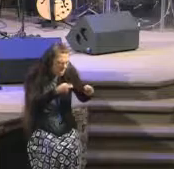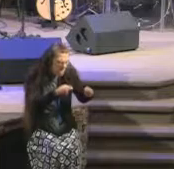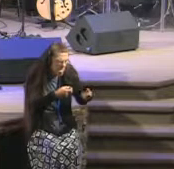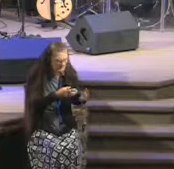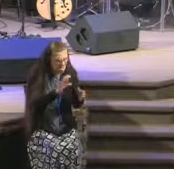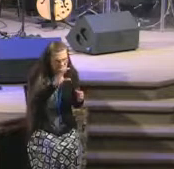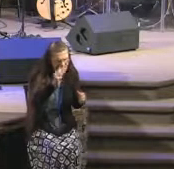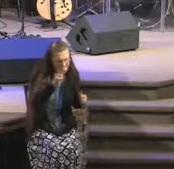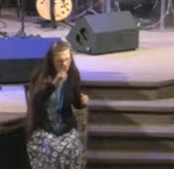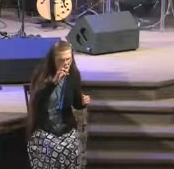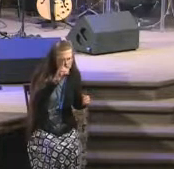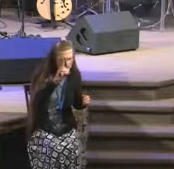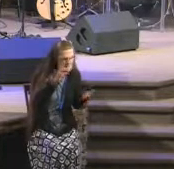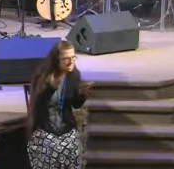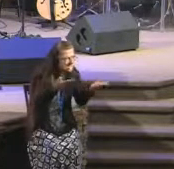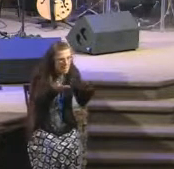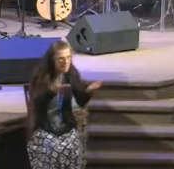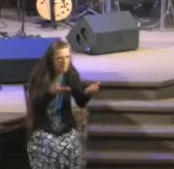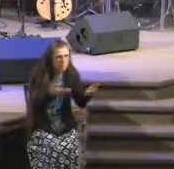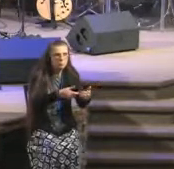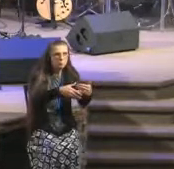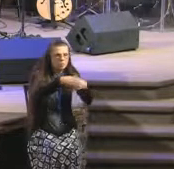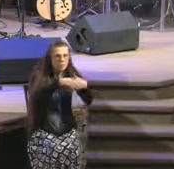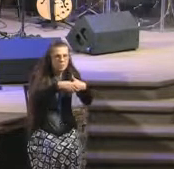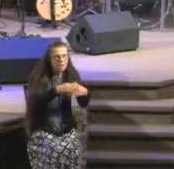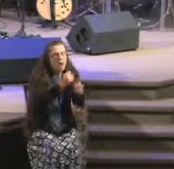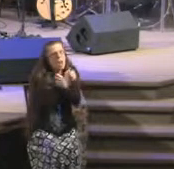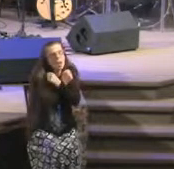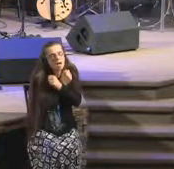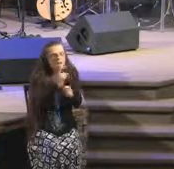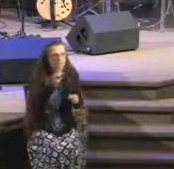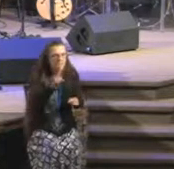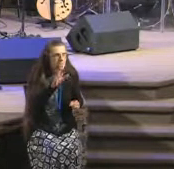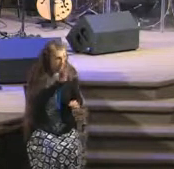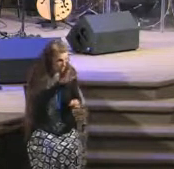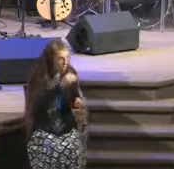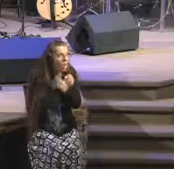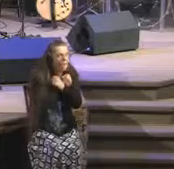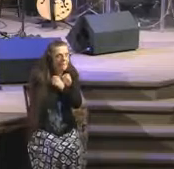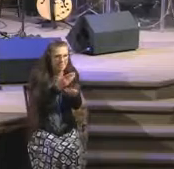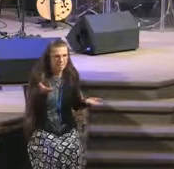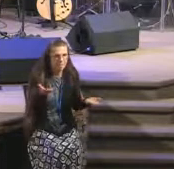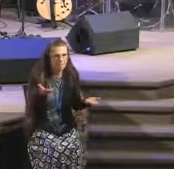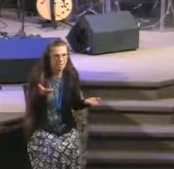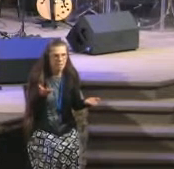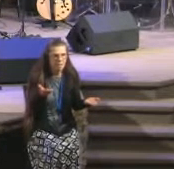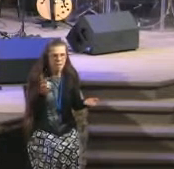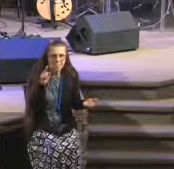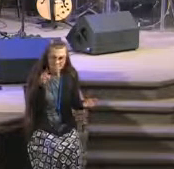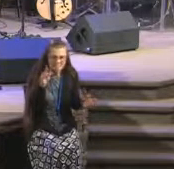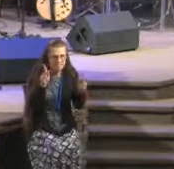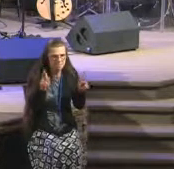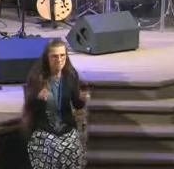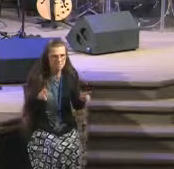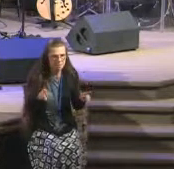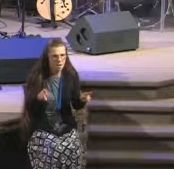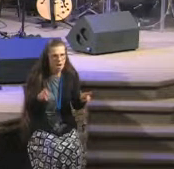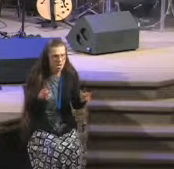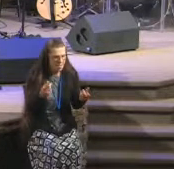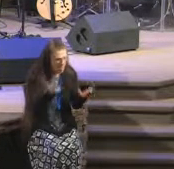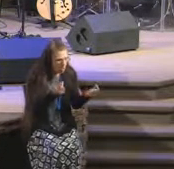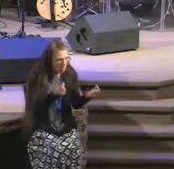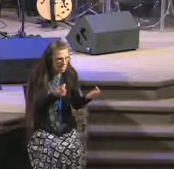card, something. Shake their hand, hug their neck, tell them that you love them. Because a lot of these people, they do it out of the kindness of